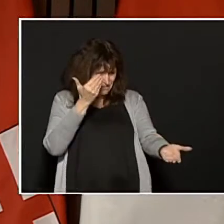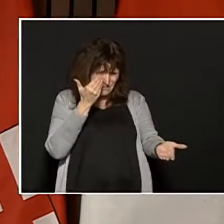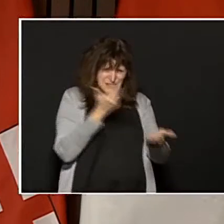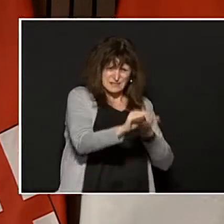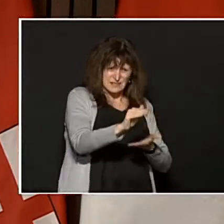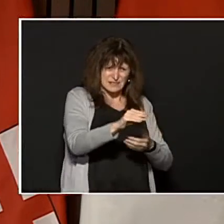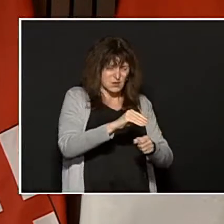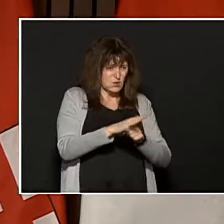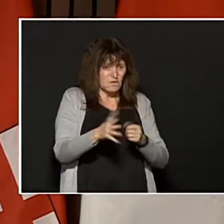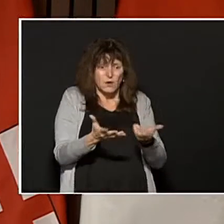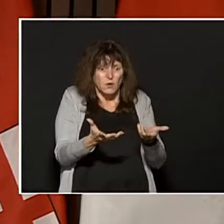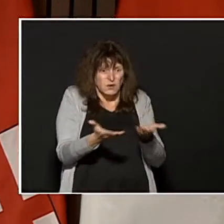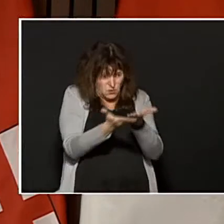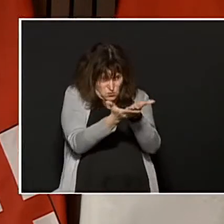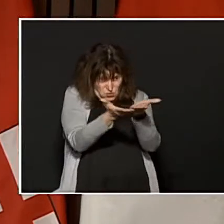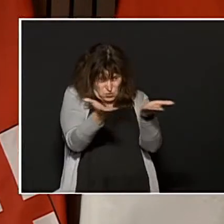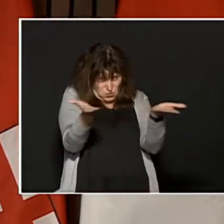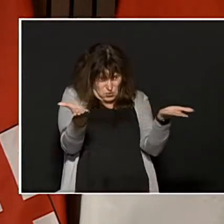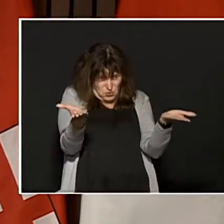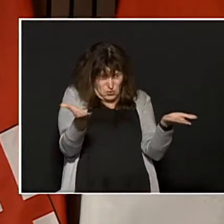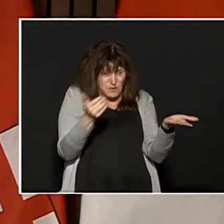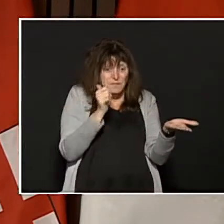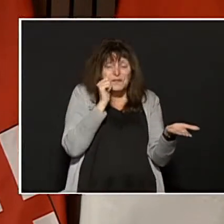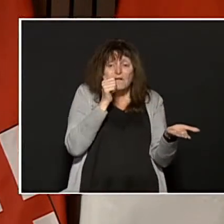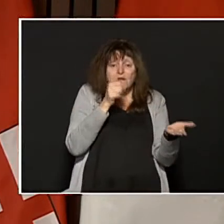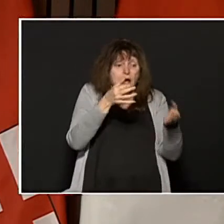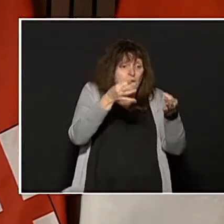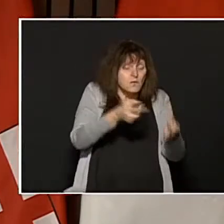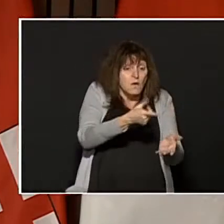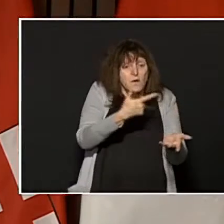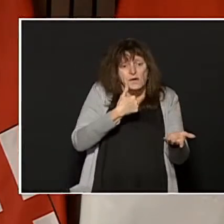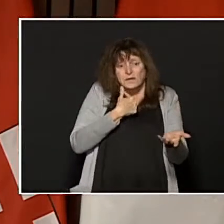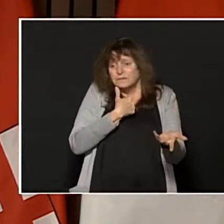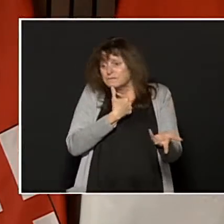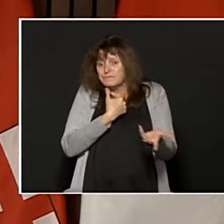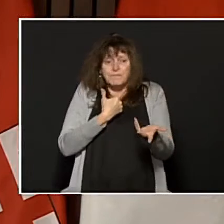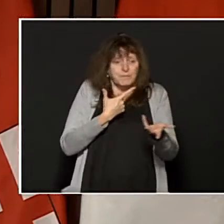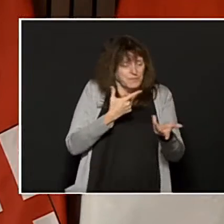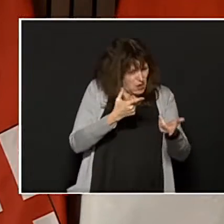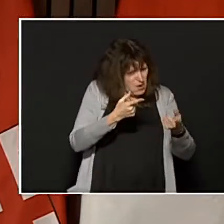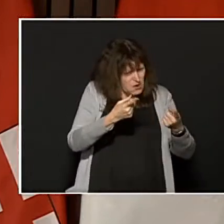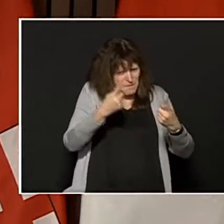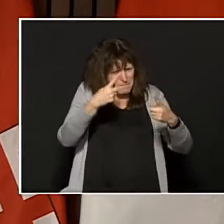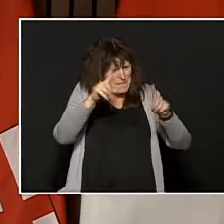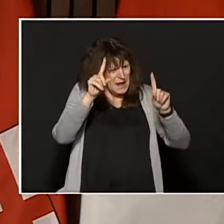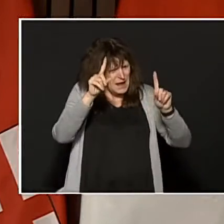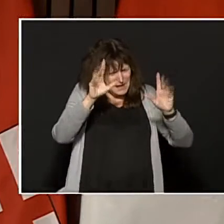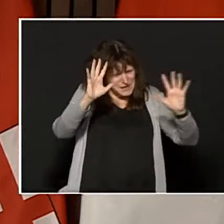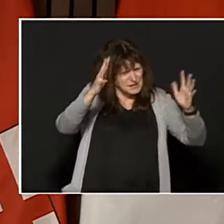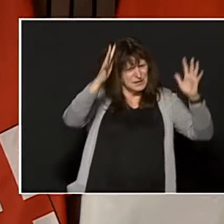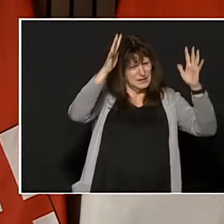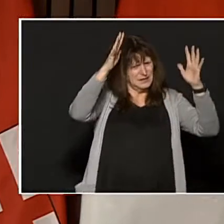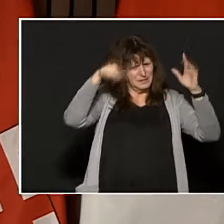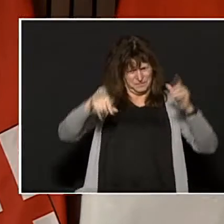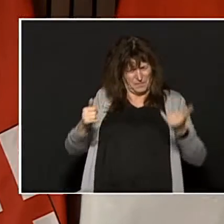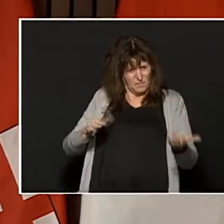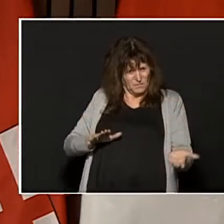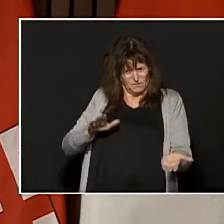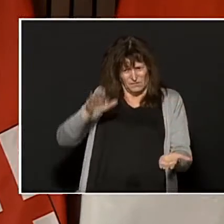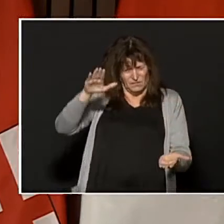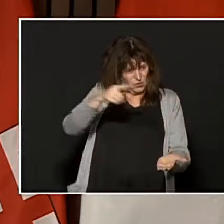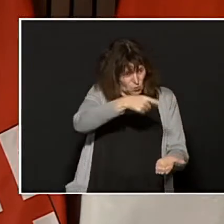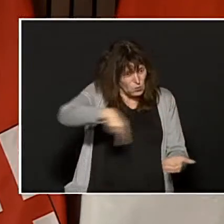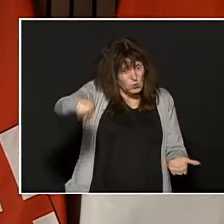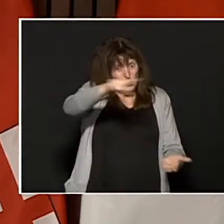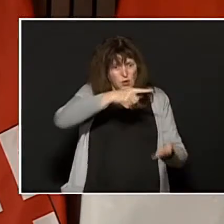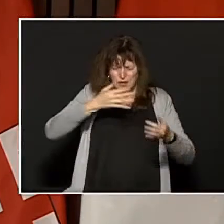daily choices together. That's important. And as we continue to make these decisions that protect all of us, we give the vaccination campaign time